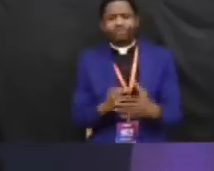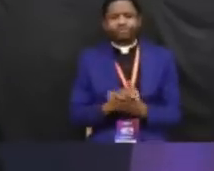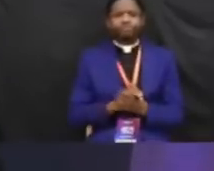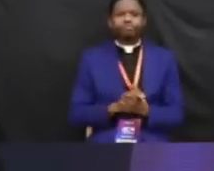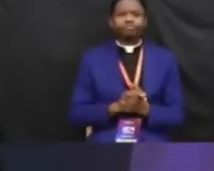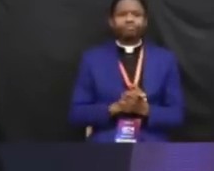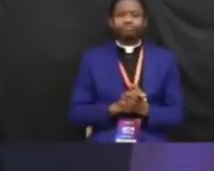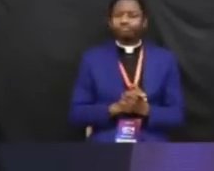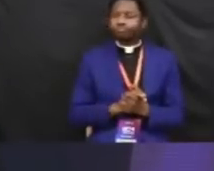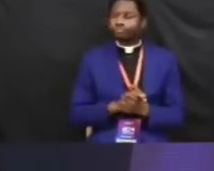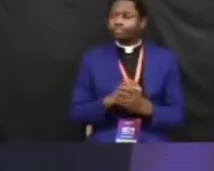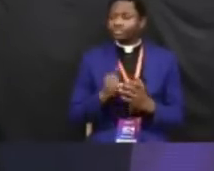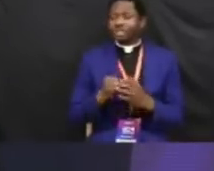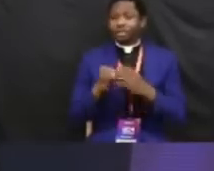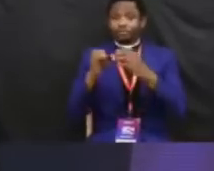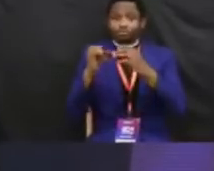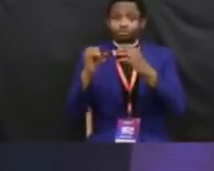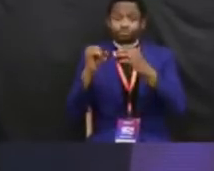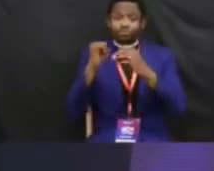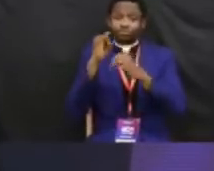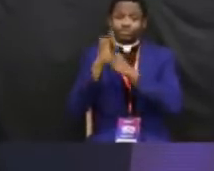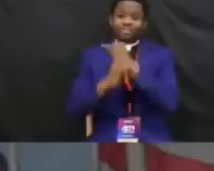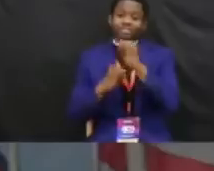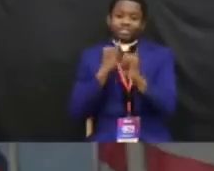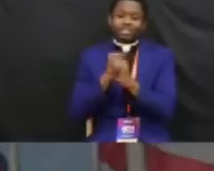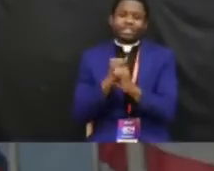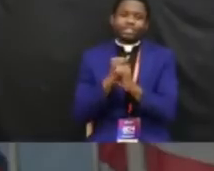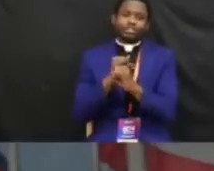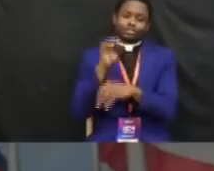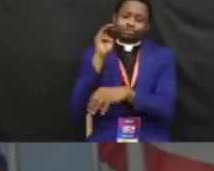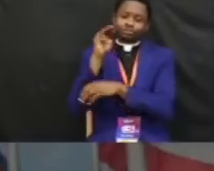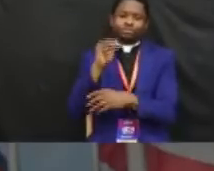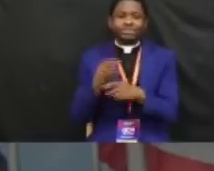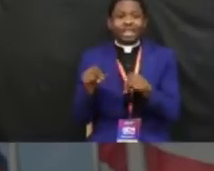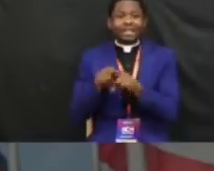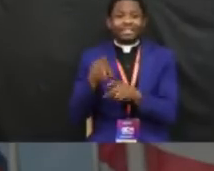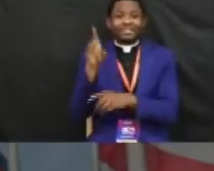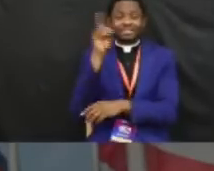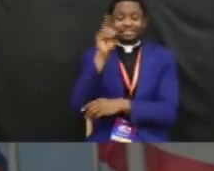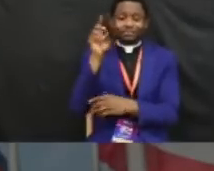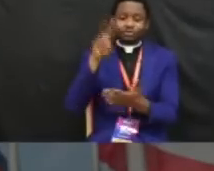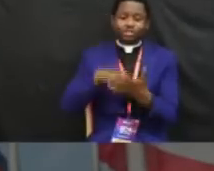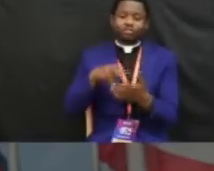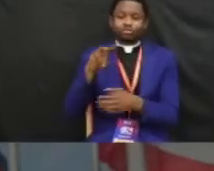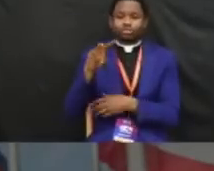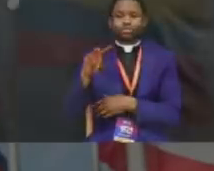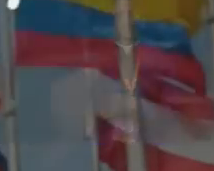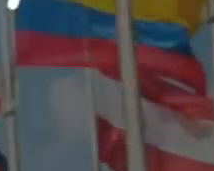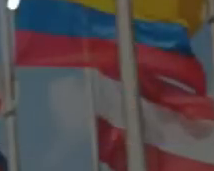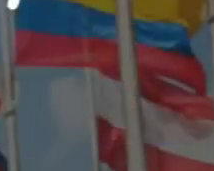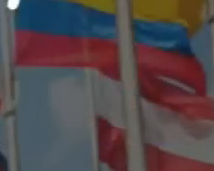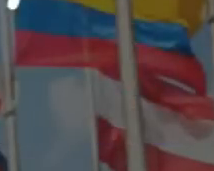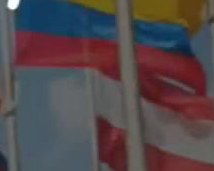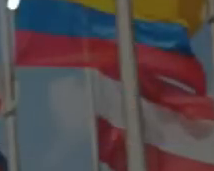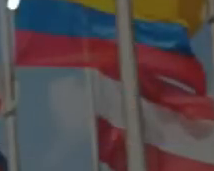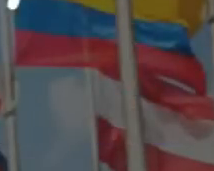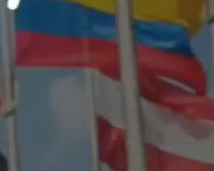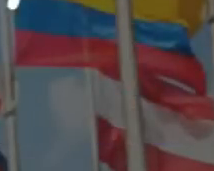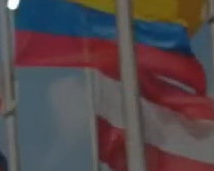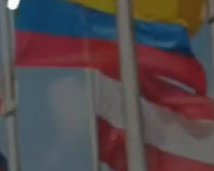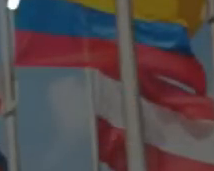international missions. As of December 2022, the church of Pentecost had presence